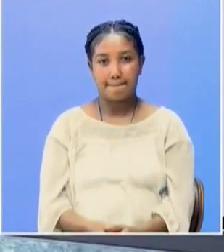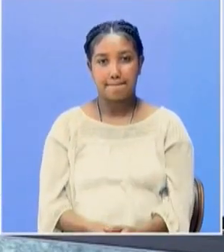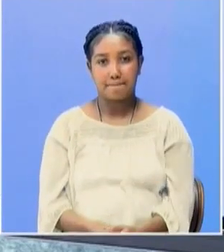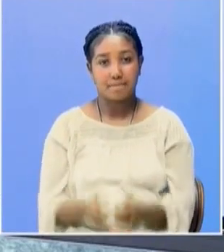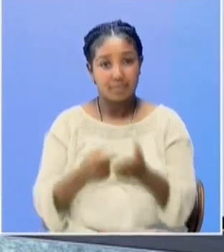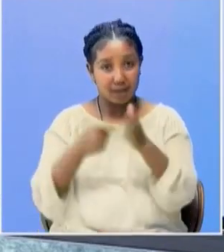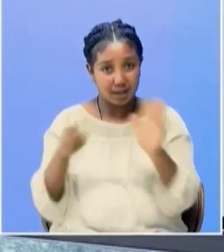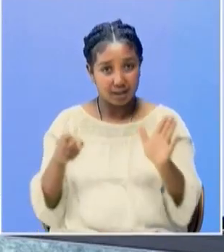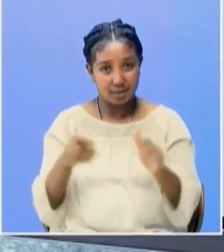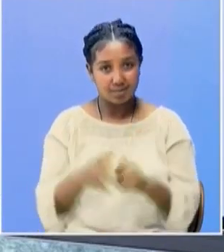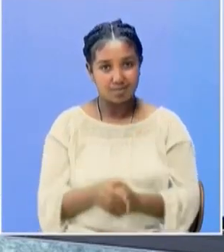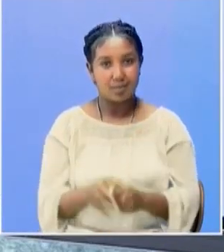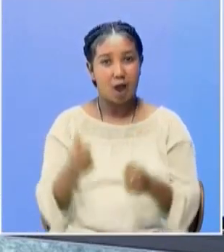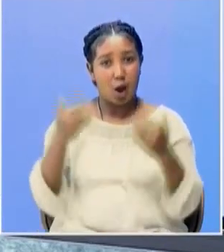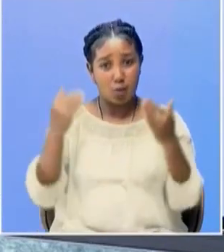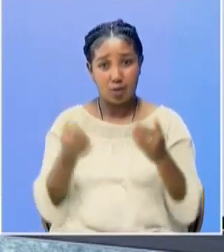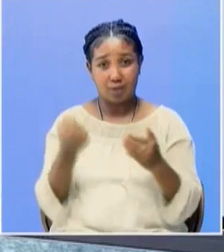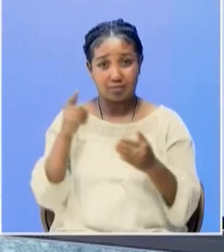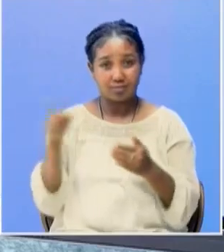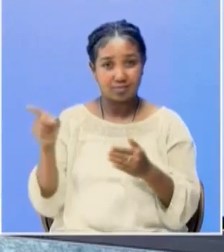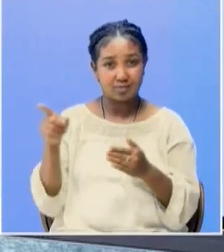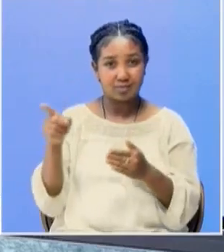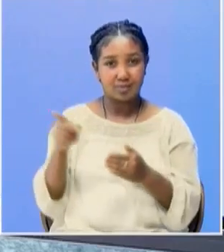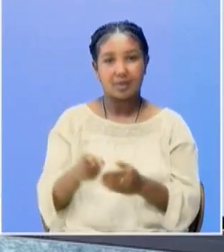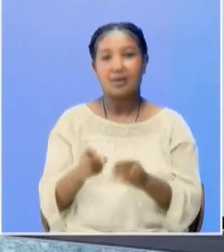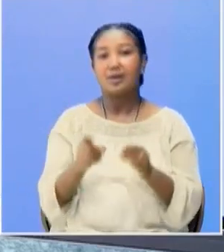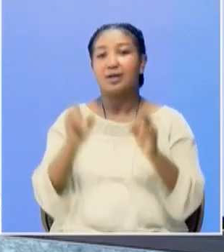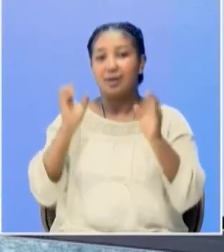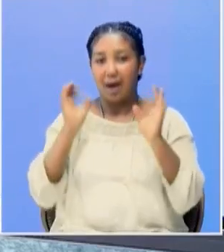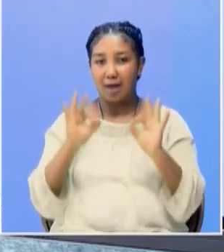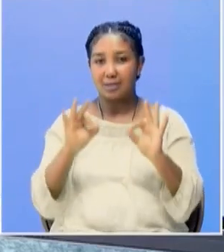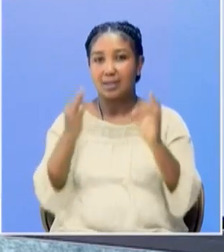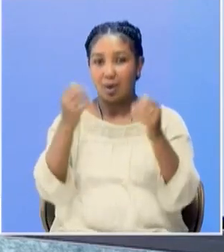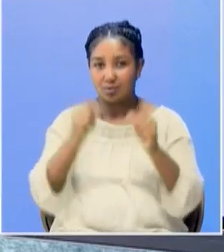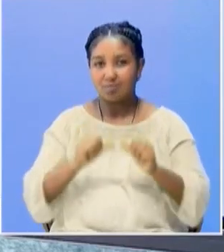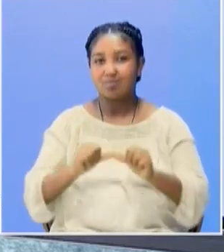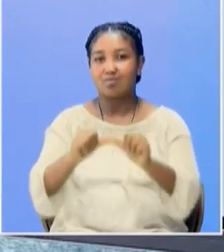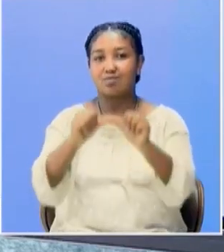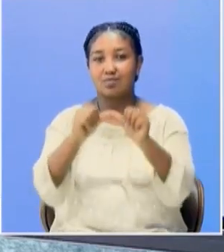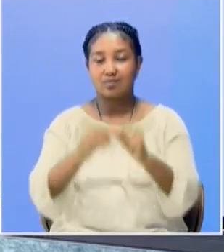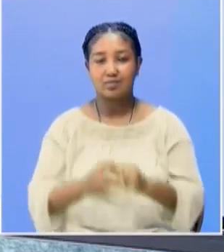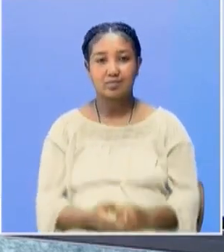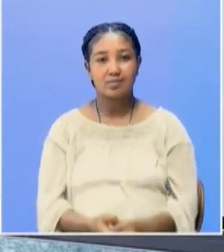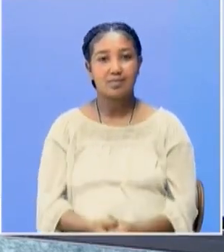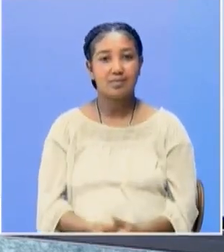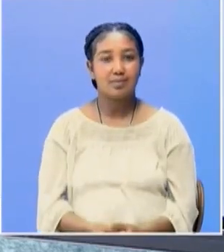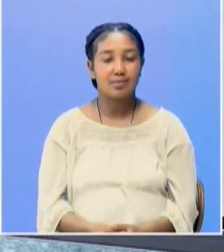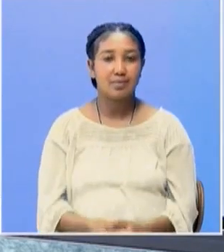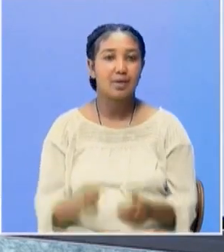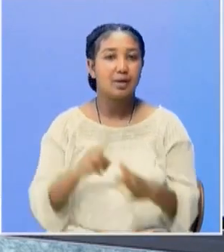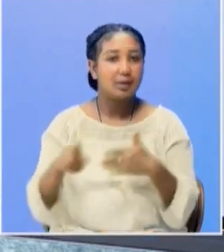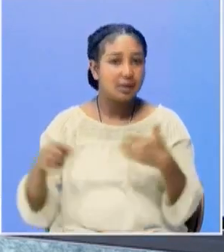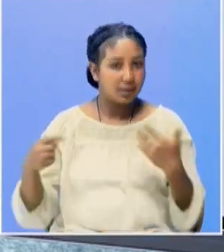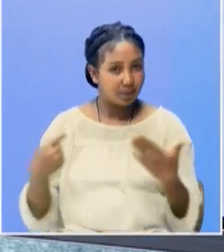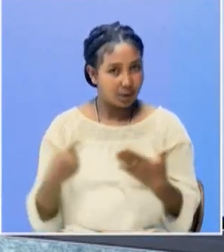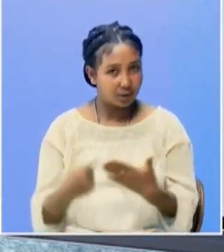Is it clear? I hope I'm clear. Nice. Let's go to the next point about